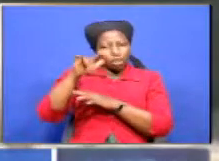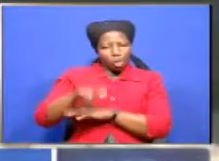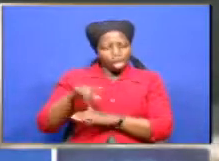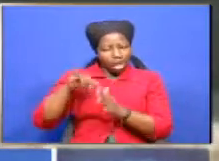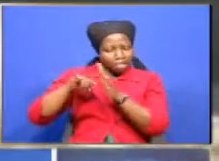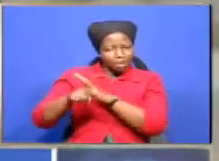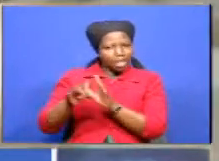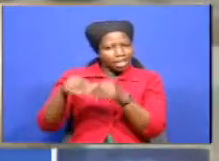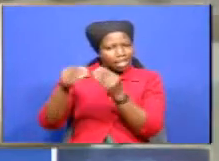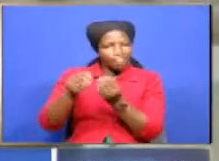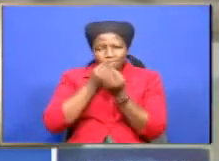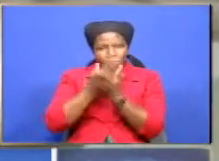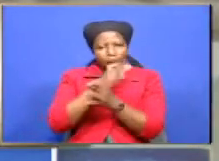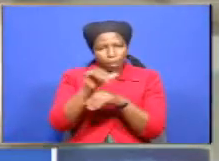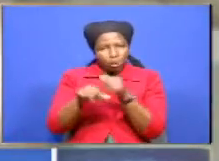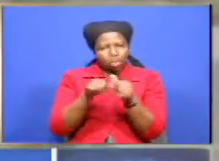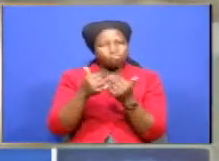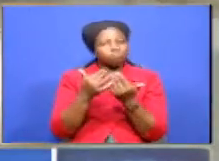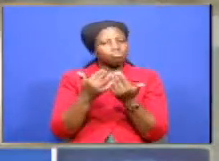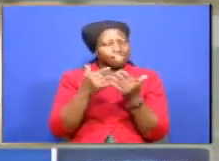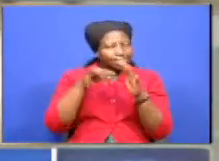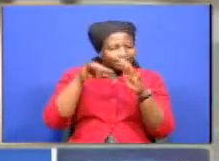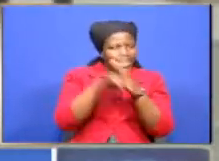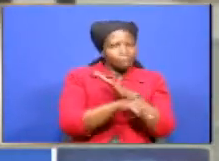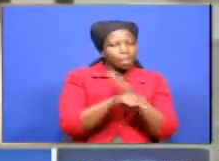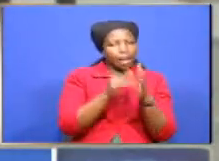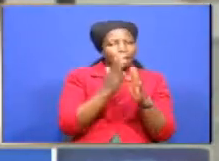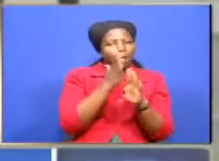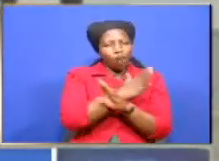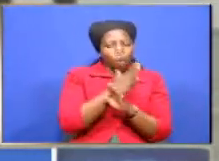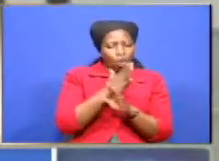provides insight into reservoirs at depth before a well